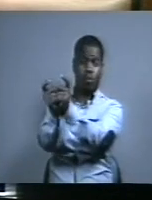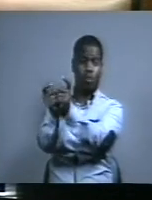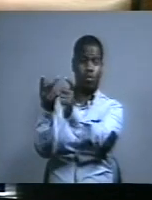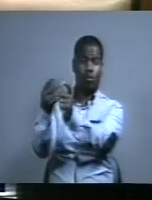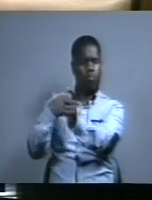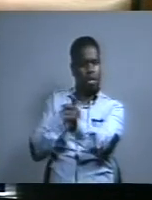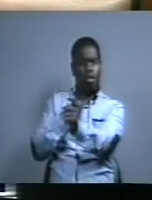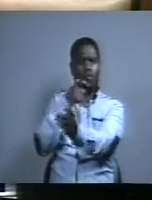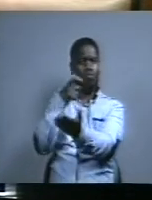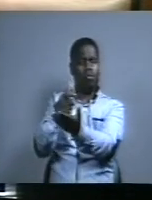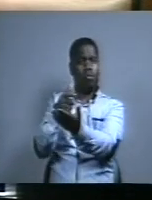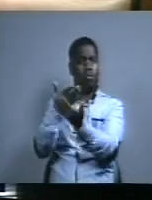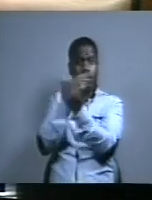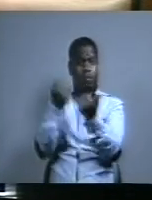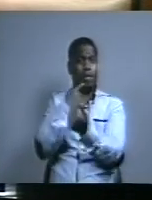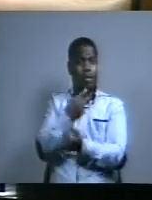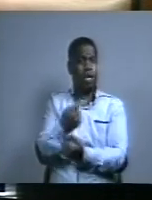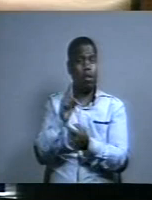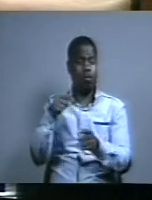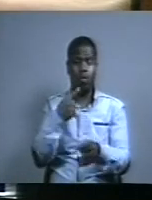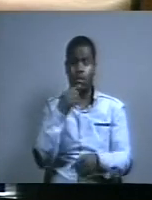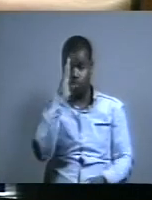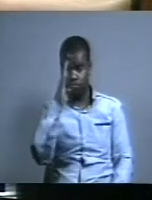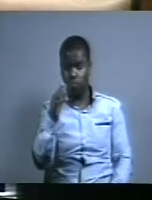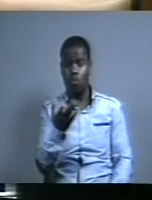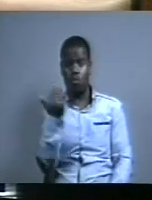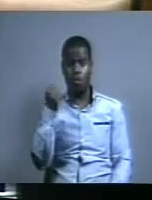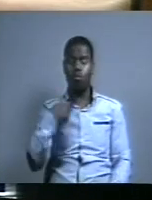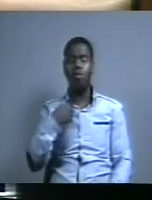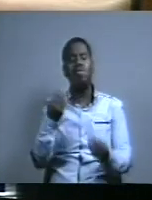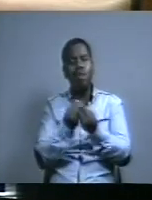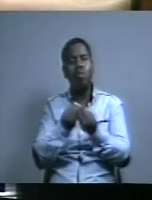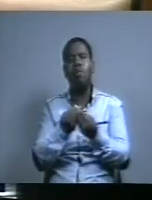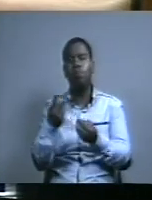of verifying that. So I can't say she must withdraw. It's something we need to look at.